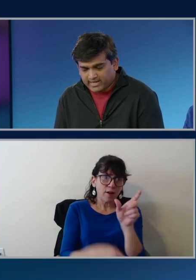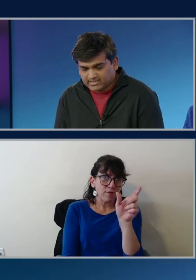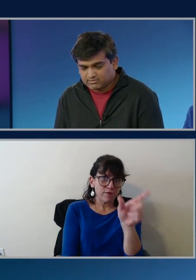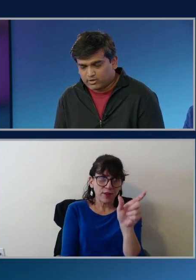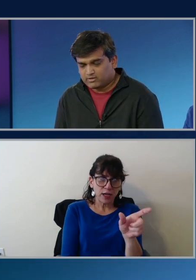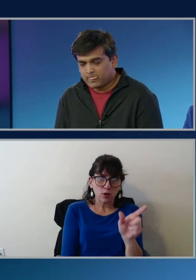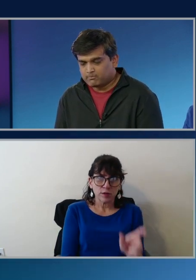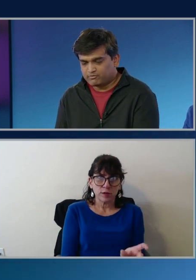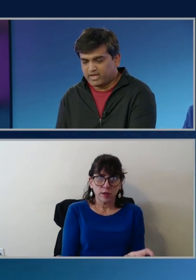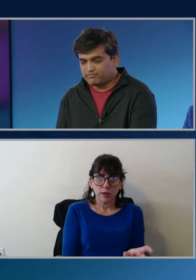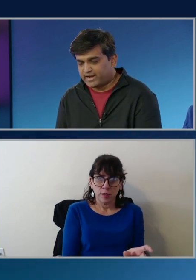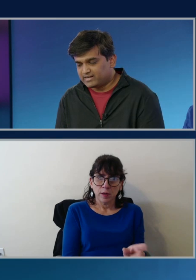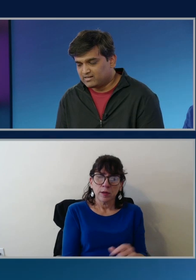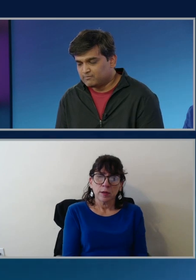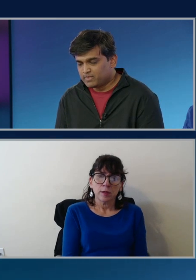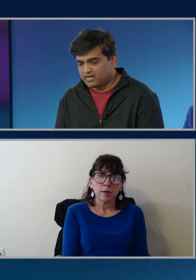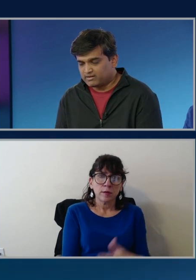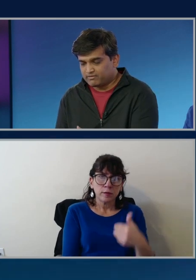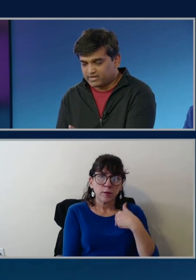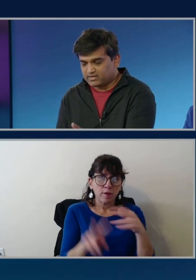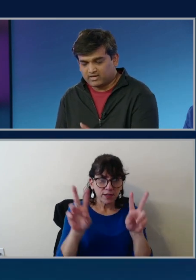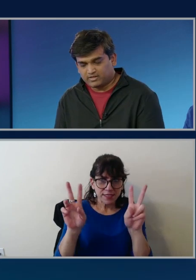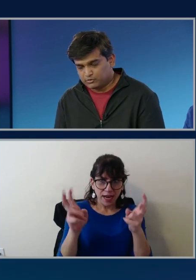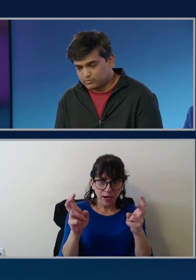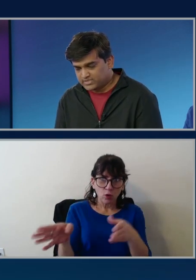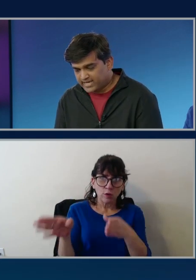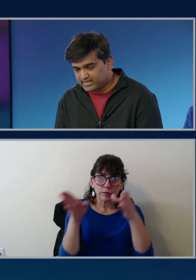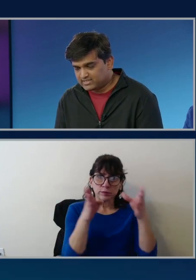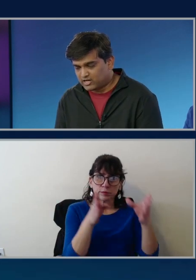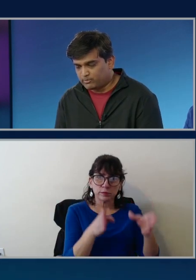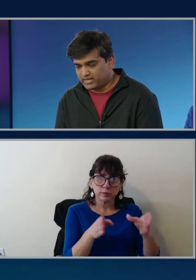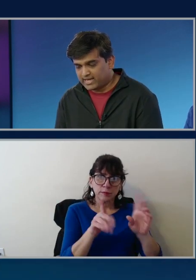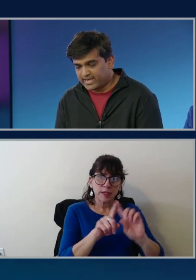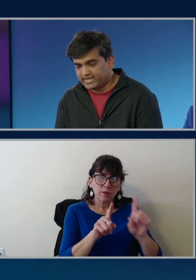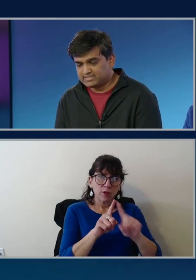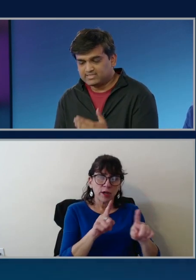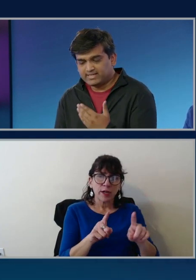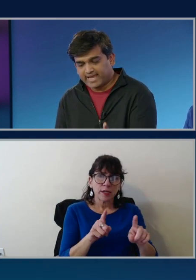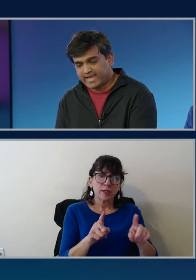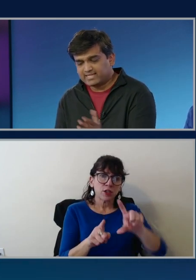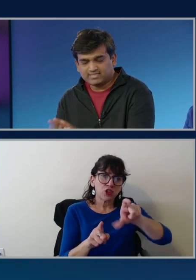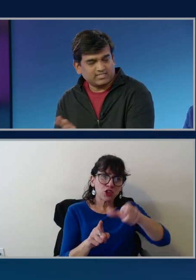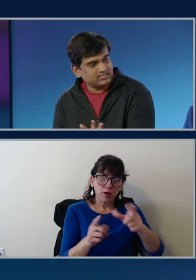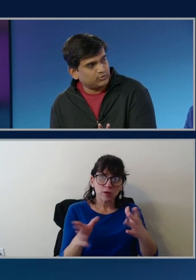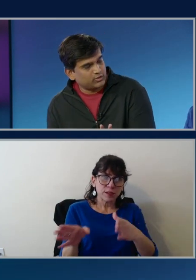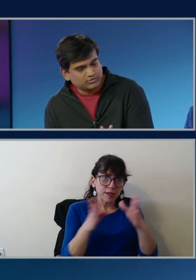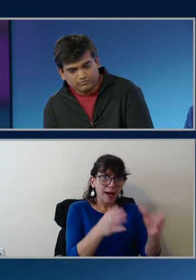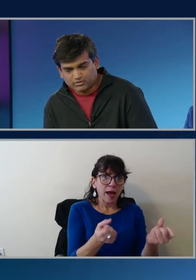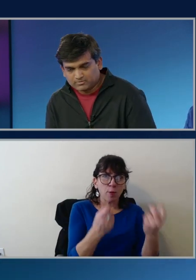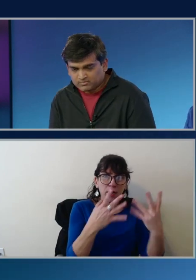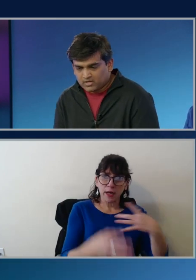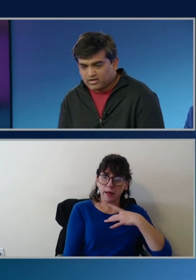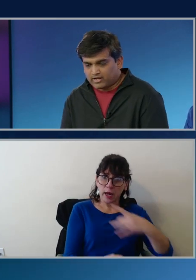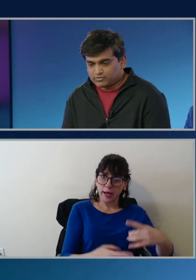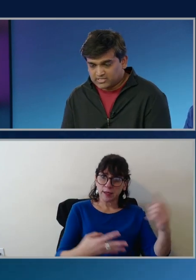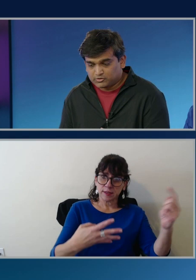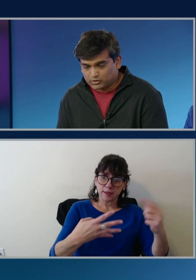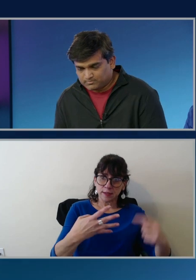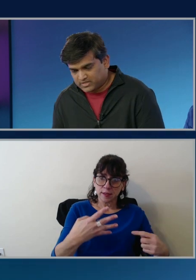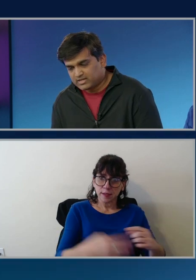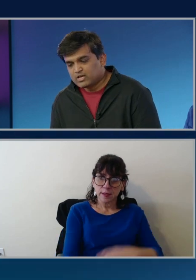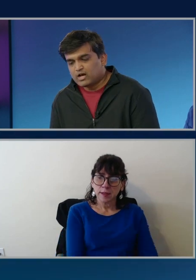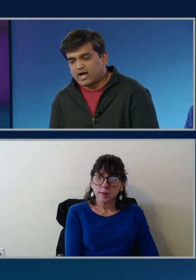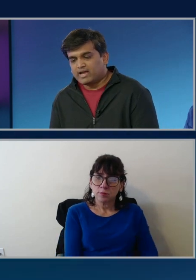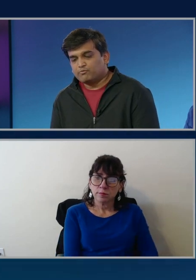not need at this point, but we have title, different YouTube channels, how many likes, tags, and so on and so forth. Now, this is